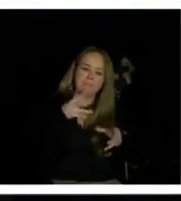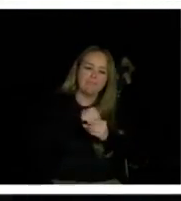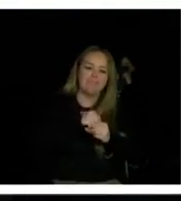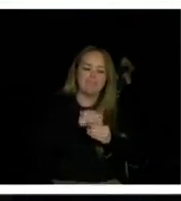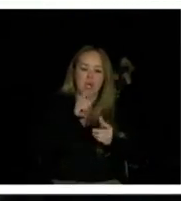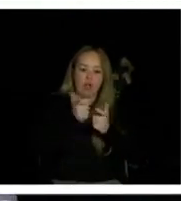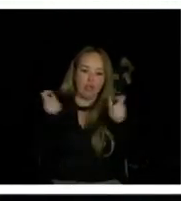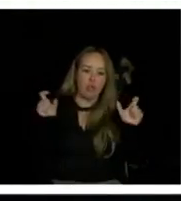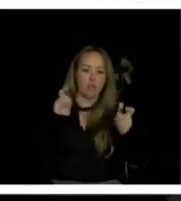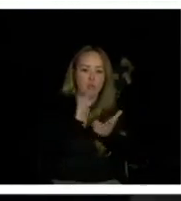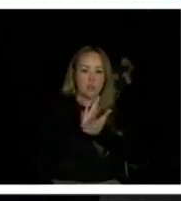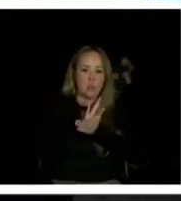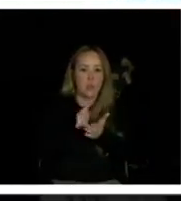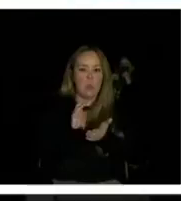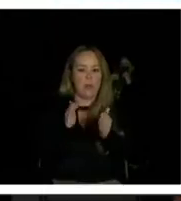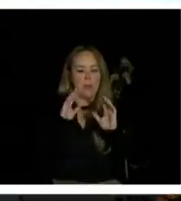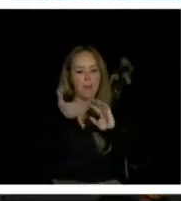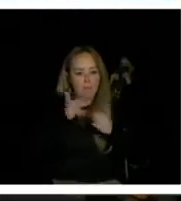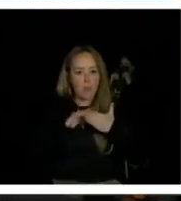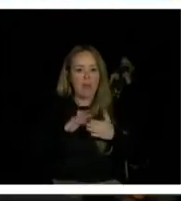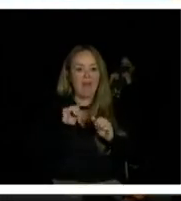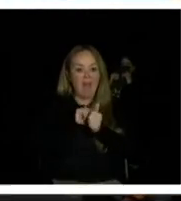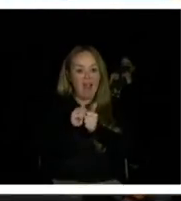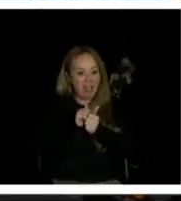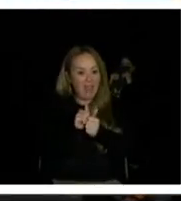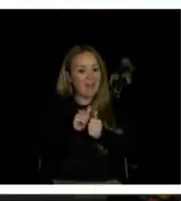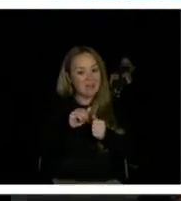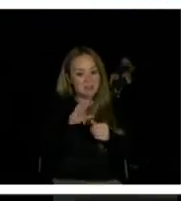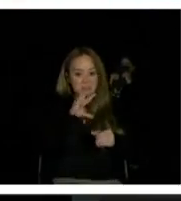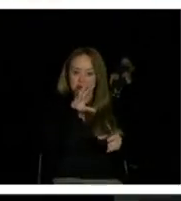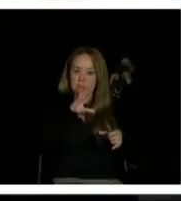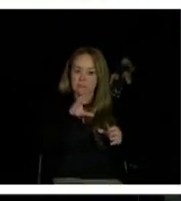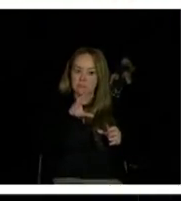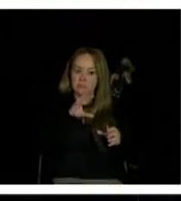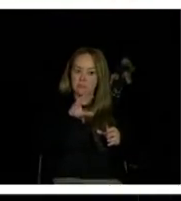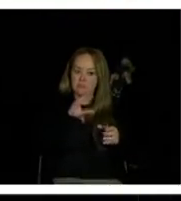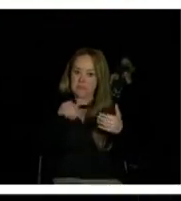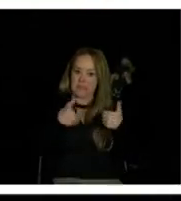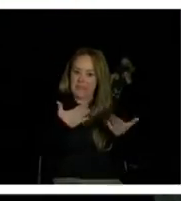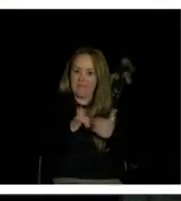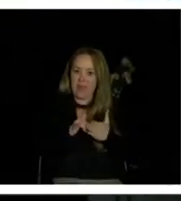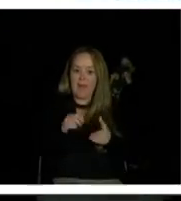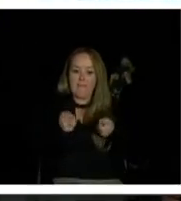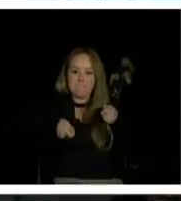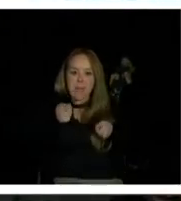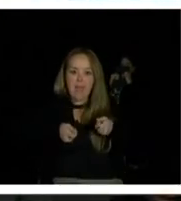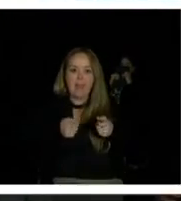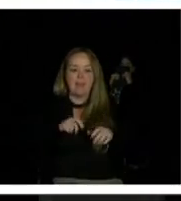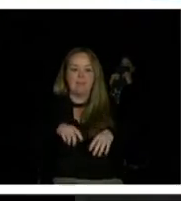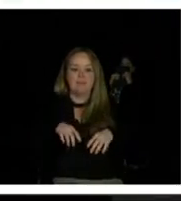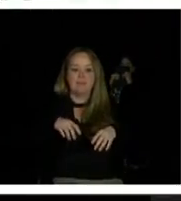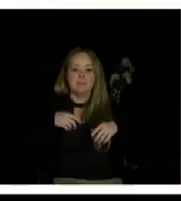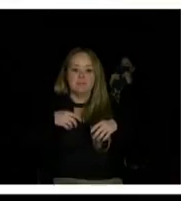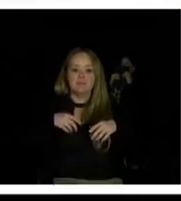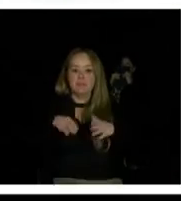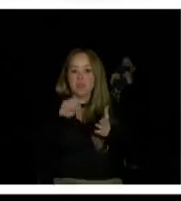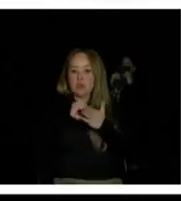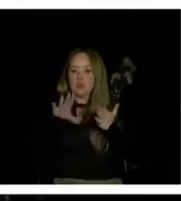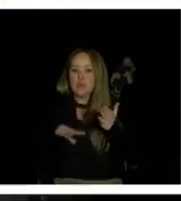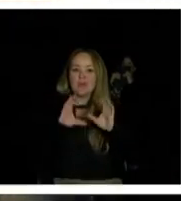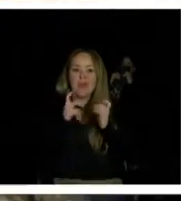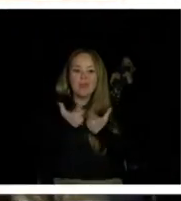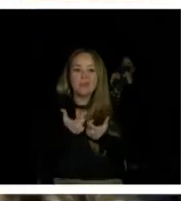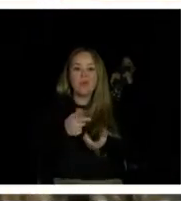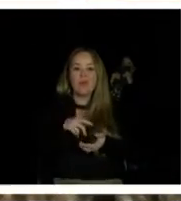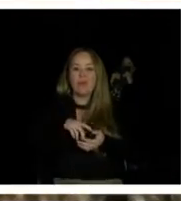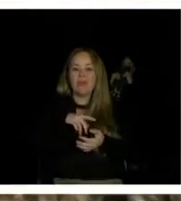community. And athletics serves to do that. Band, student council, all of the things that we offer,